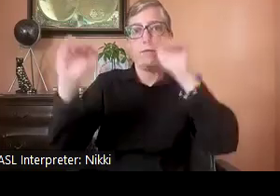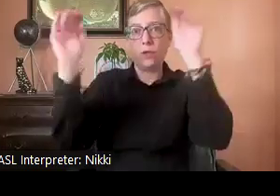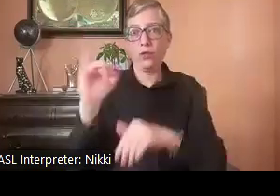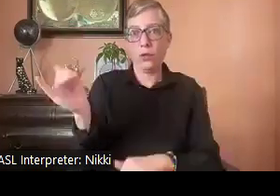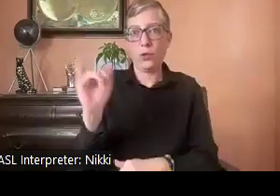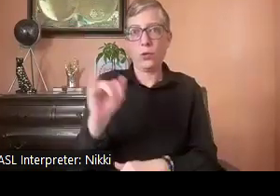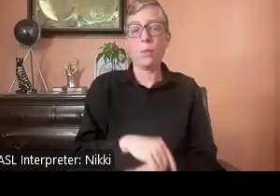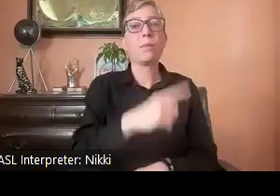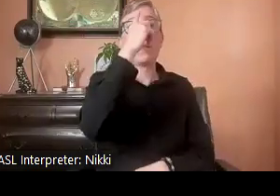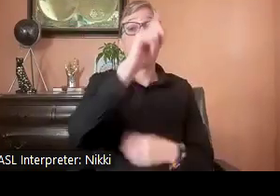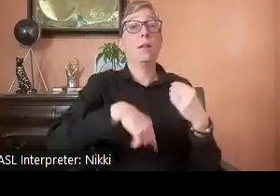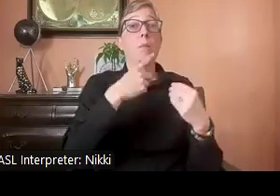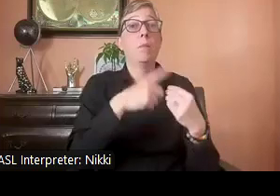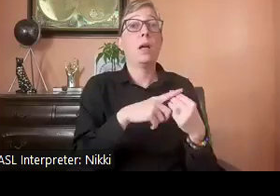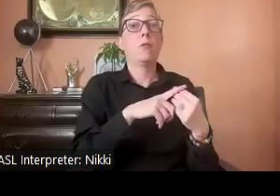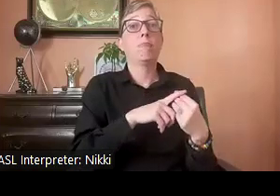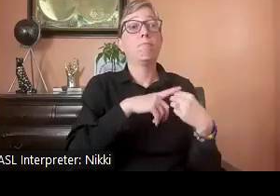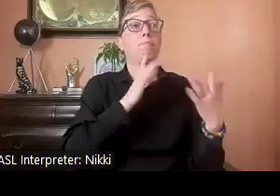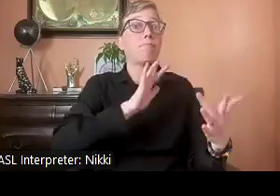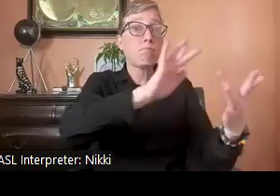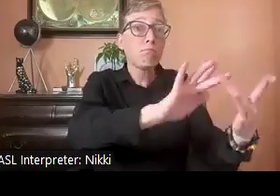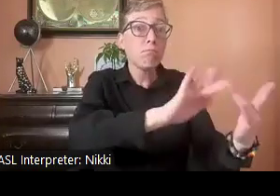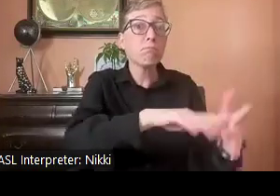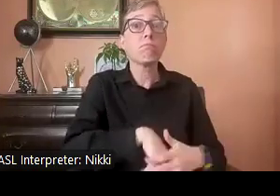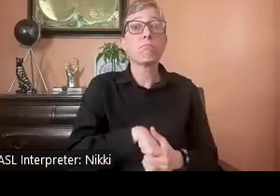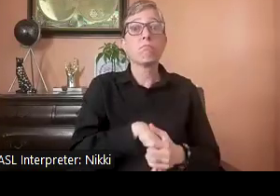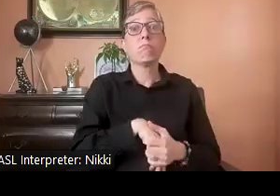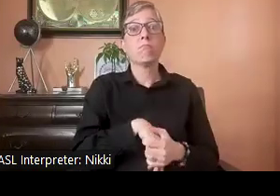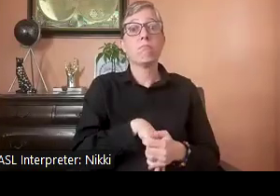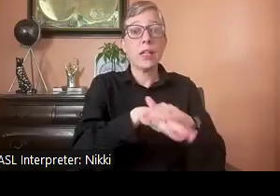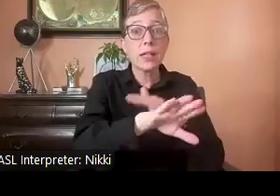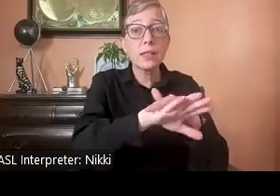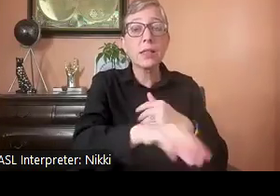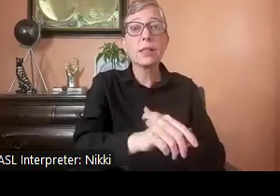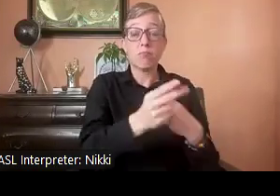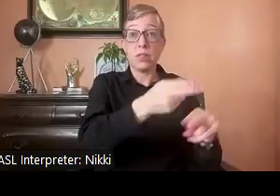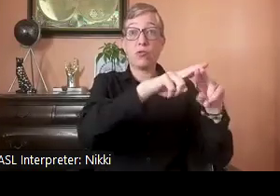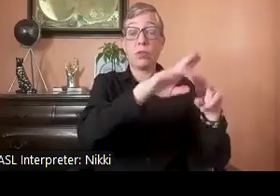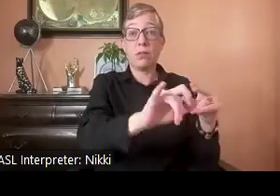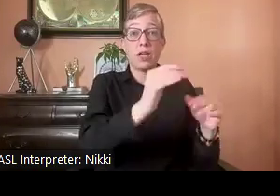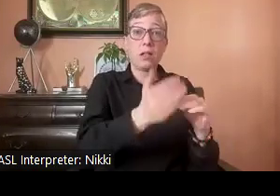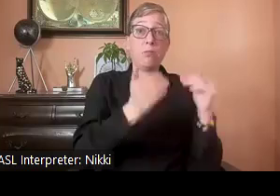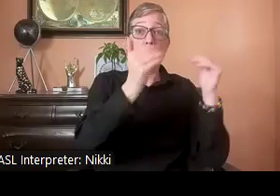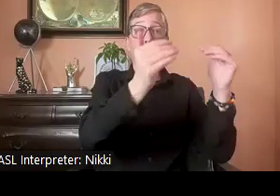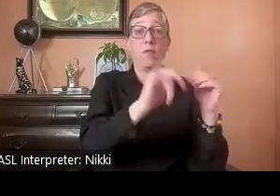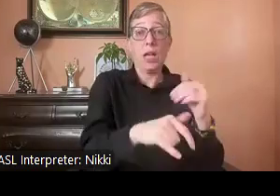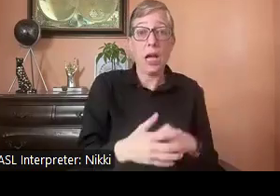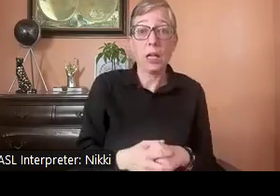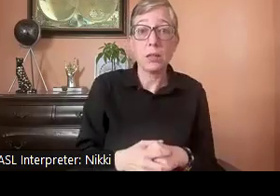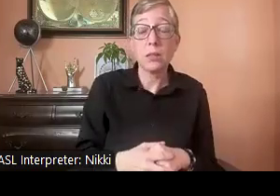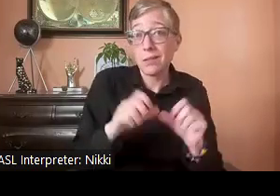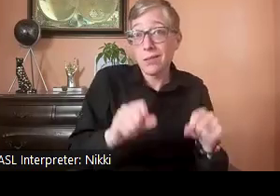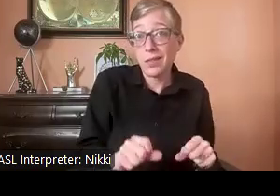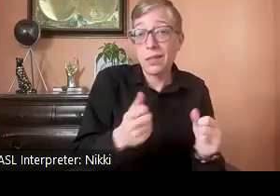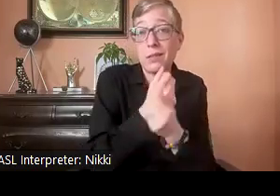and access of the science that we know could be life-saving, and if we remove some of